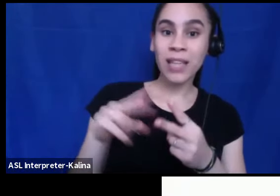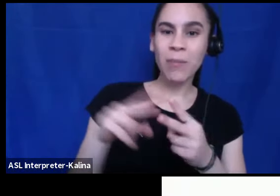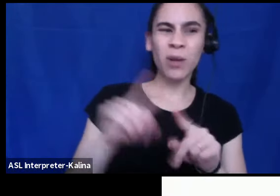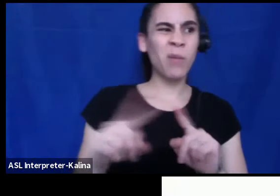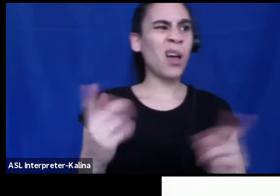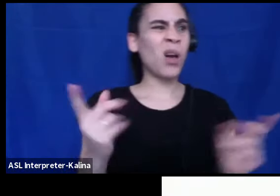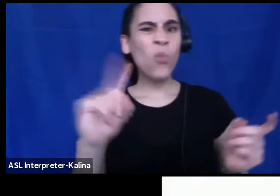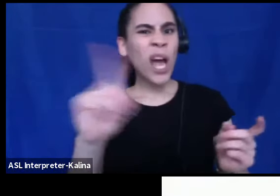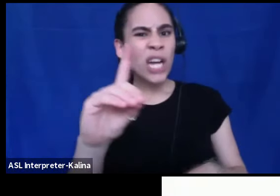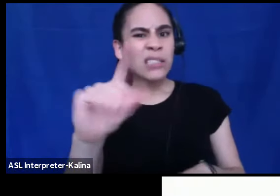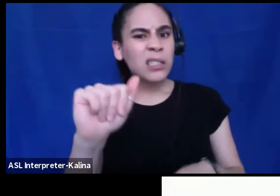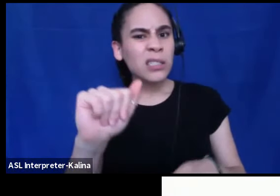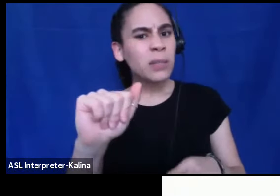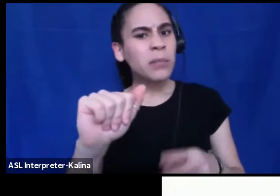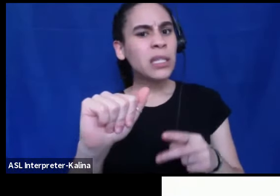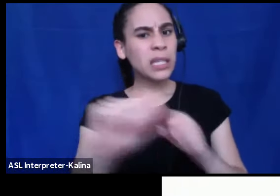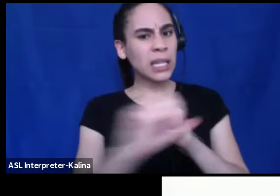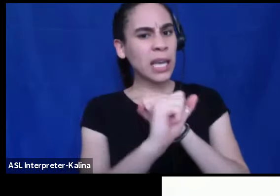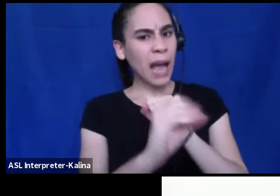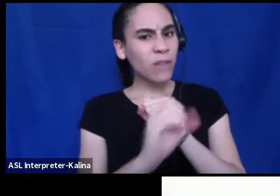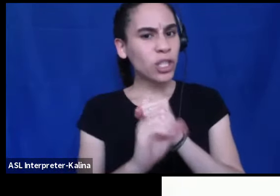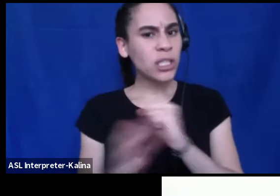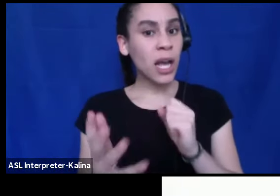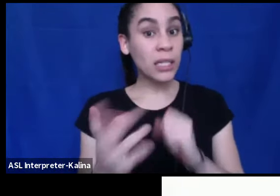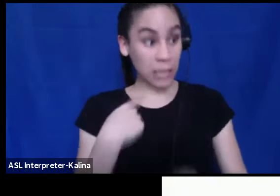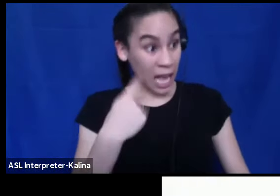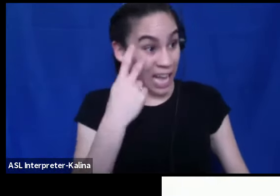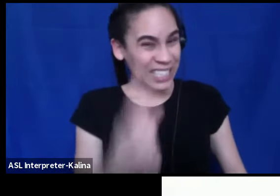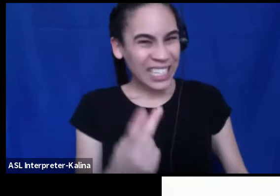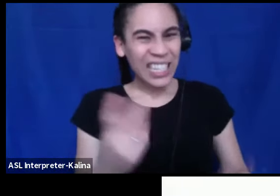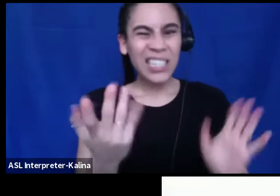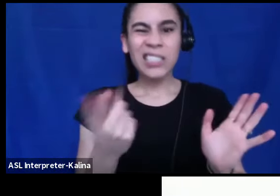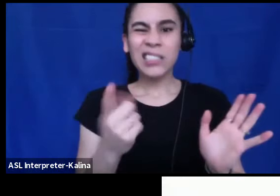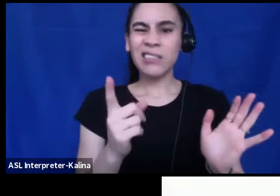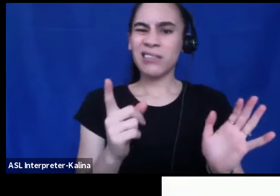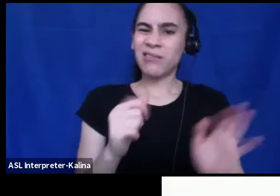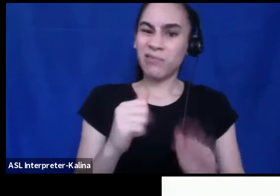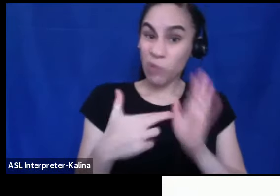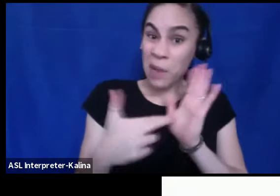in advertising? And when you do see it, it's not really representative.